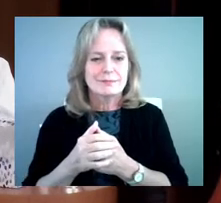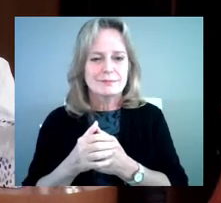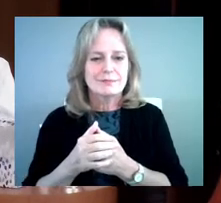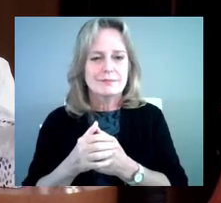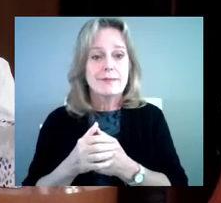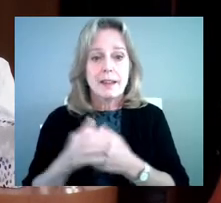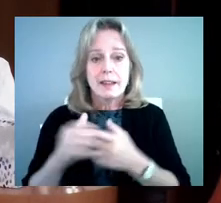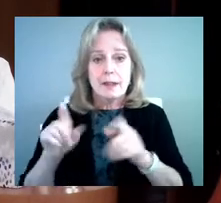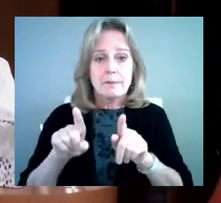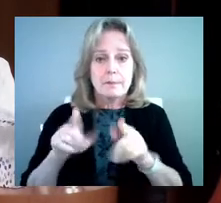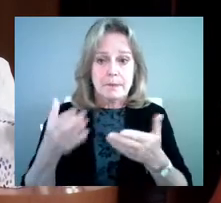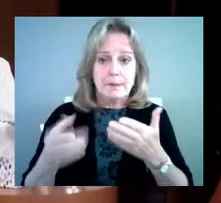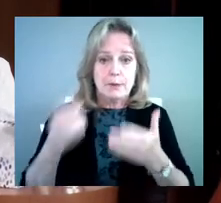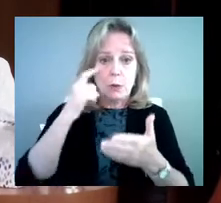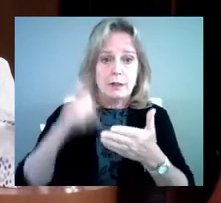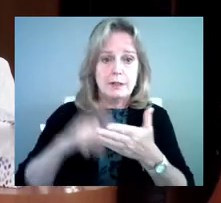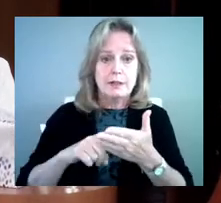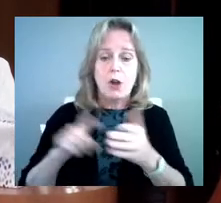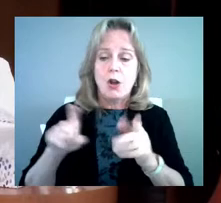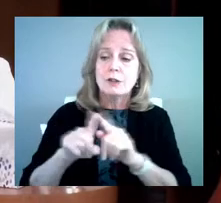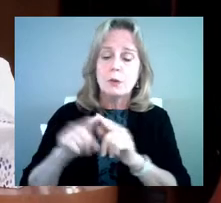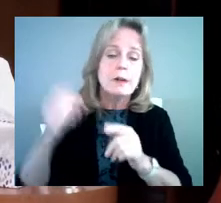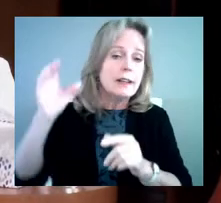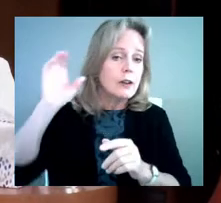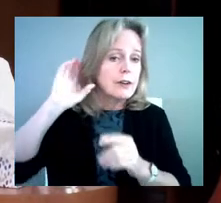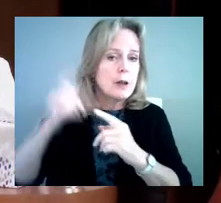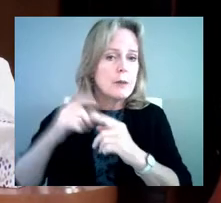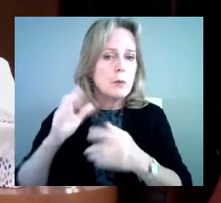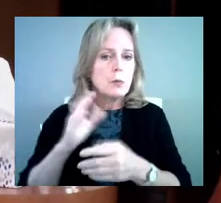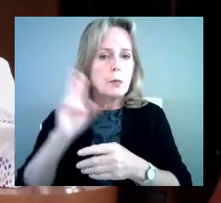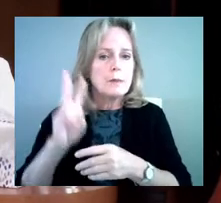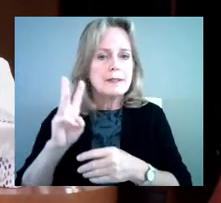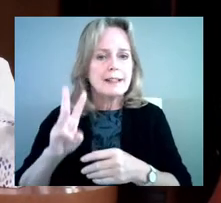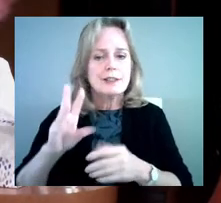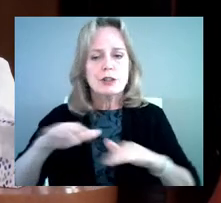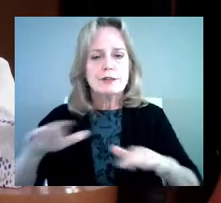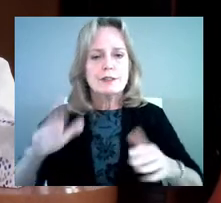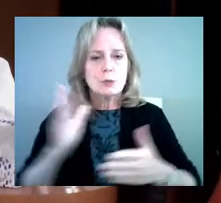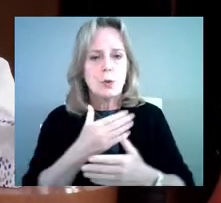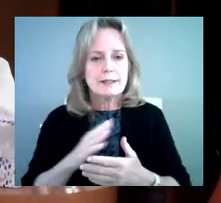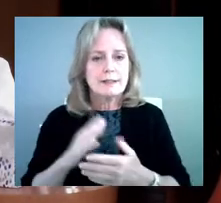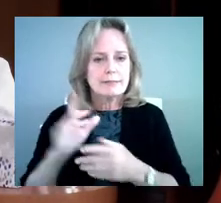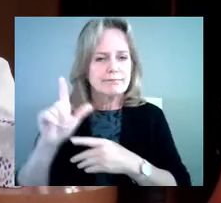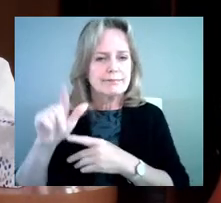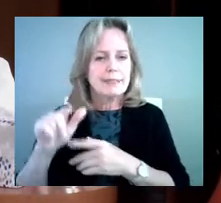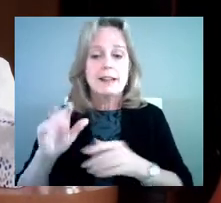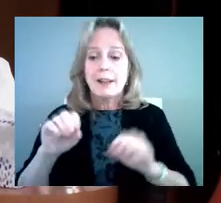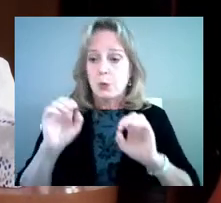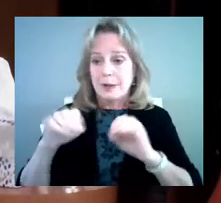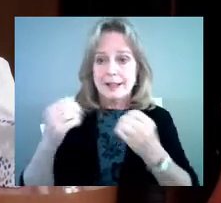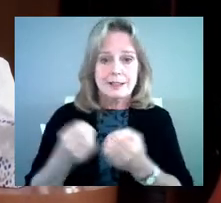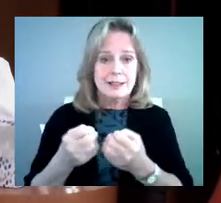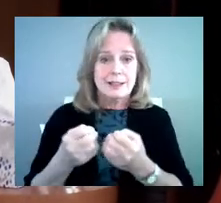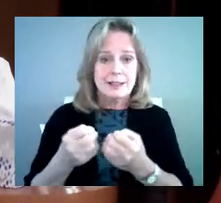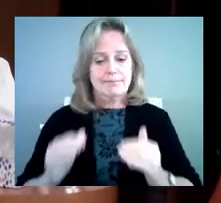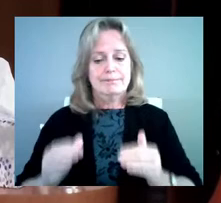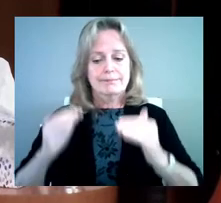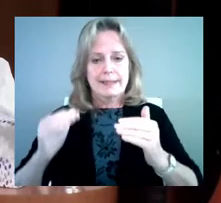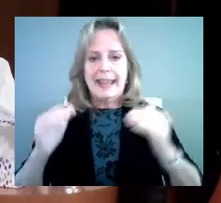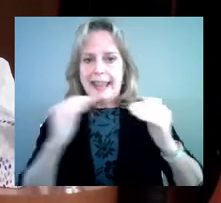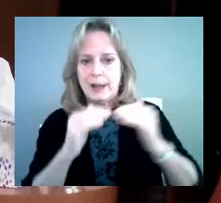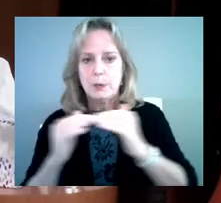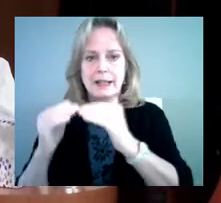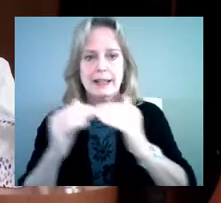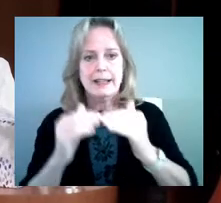As you may have noticed, we will also hear from the Wilmington Children's Chorus a little later, another organization that advances equity in